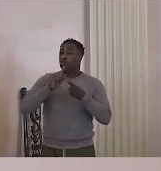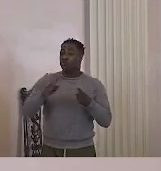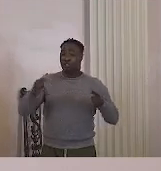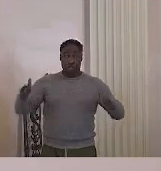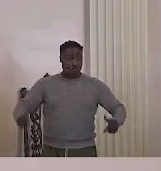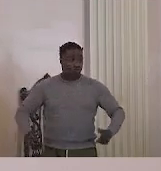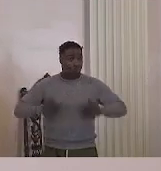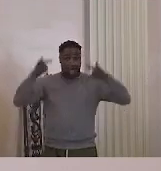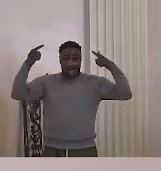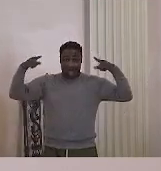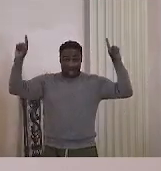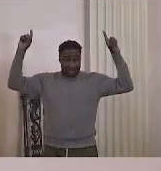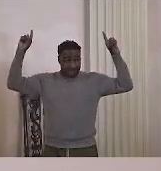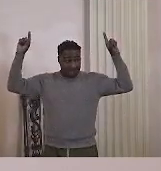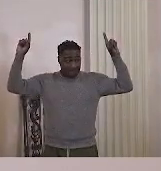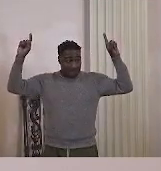thrive.